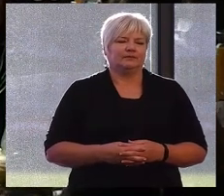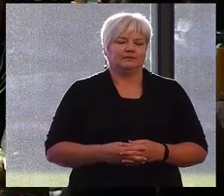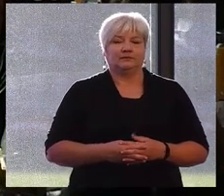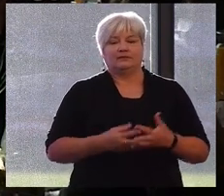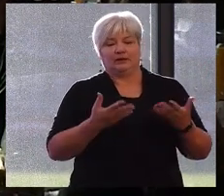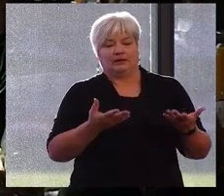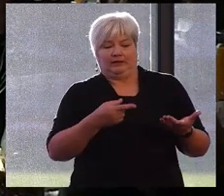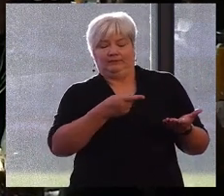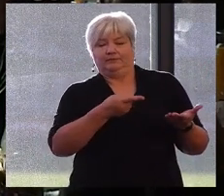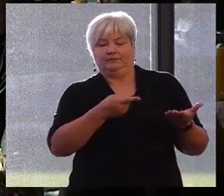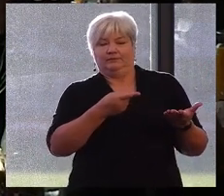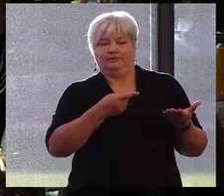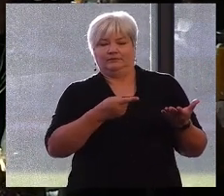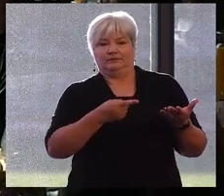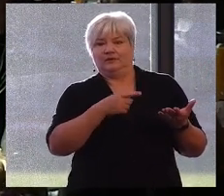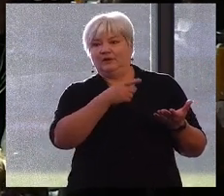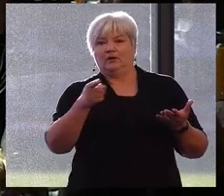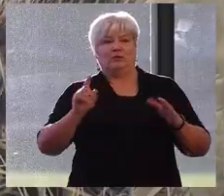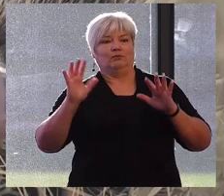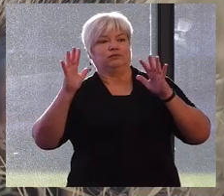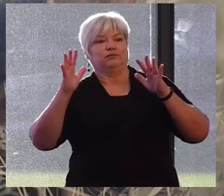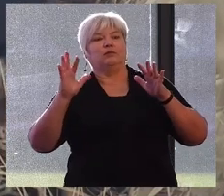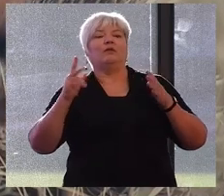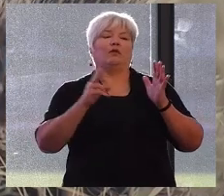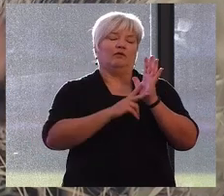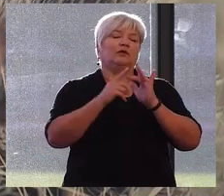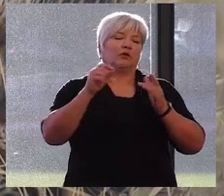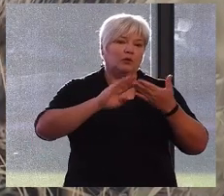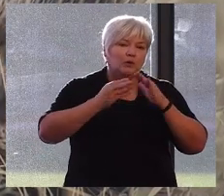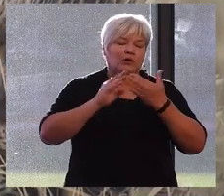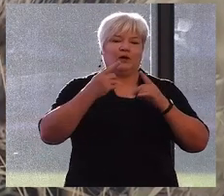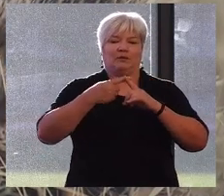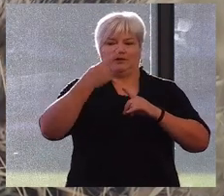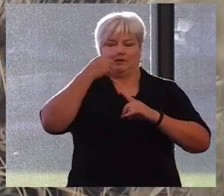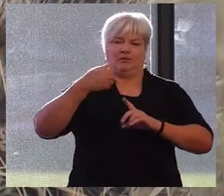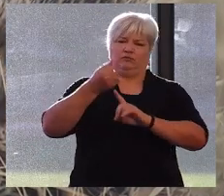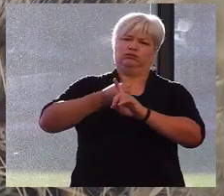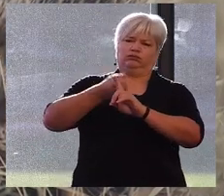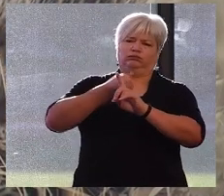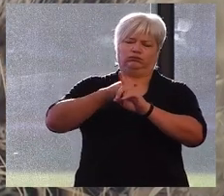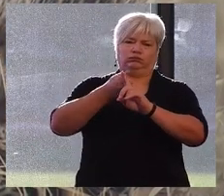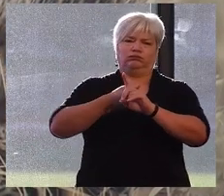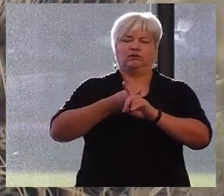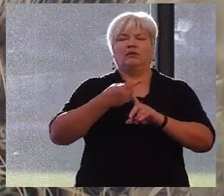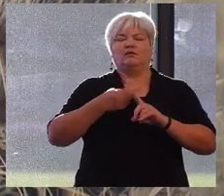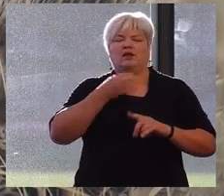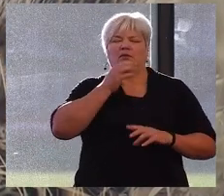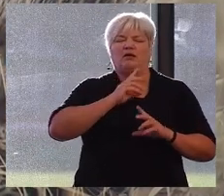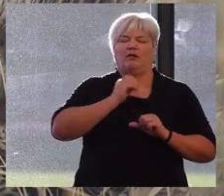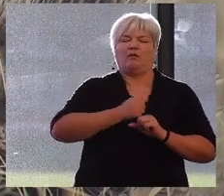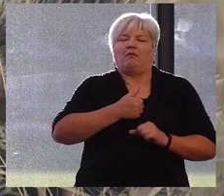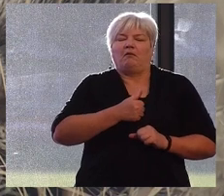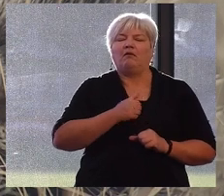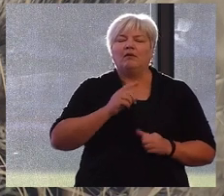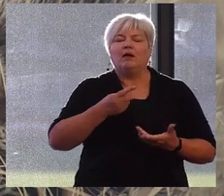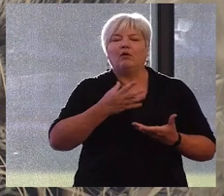and that's obviously an applause for the Victorian community and the advocates, and a bit for the government too. We're all part of it,